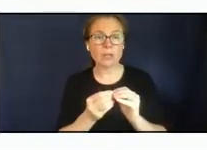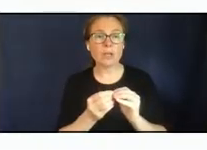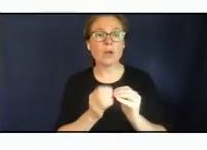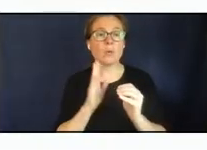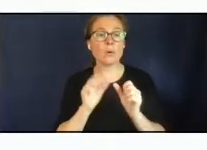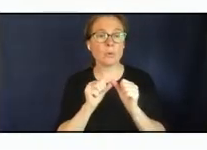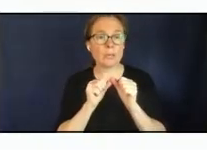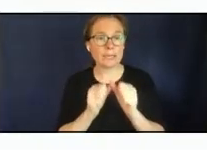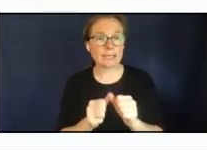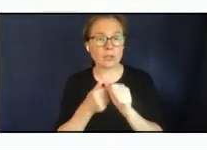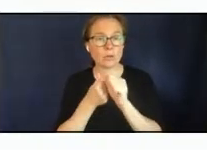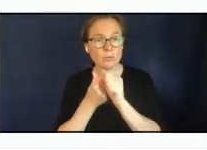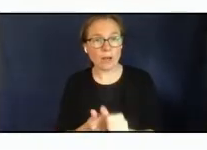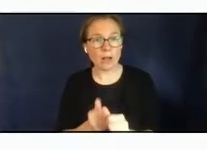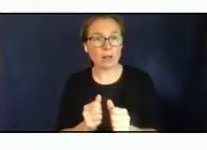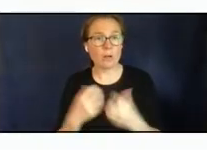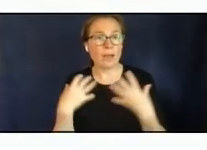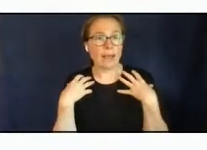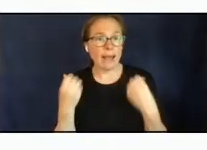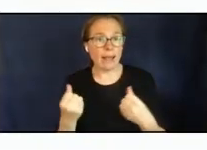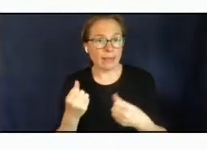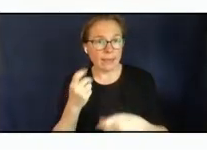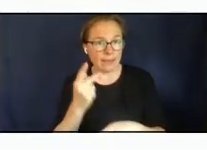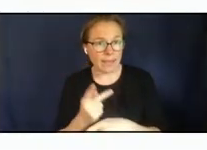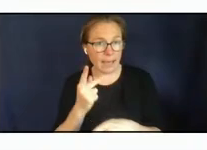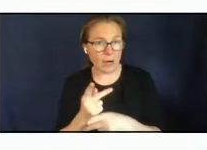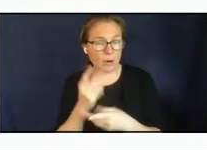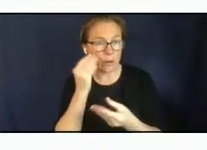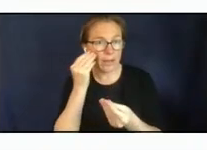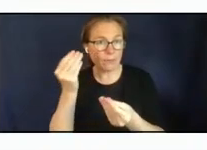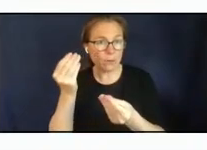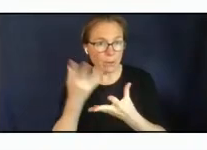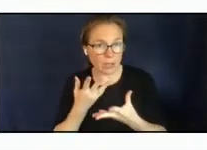and other resources, and continue to partner with OHA, counties,